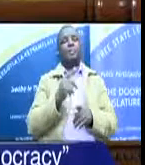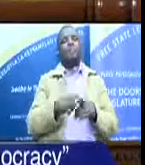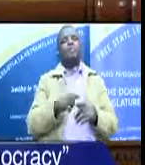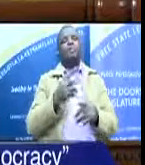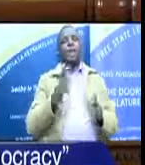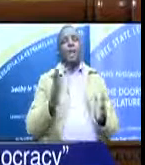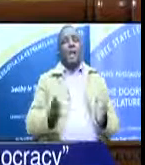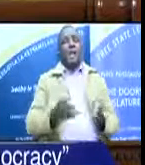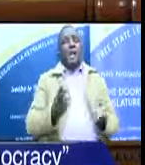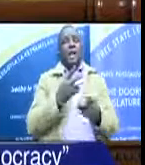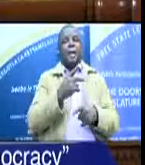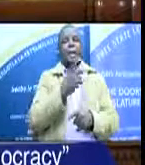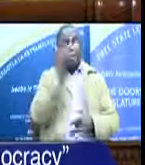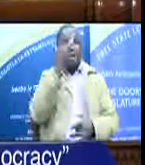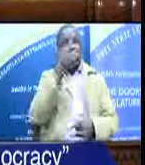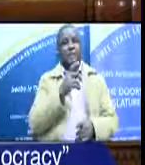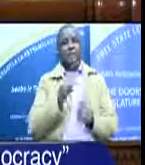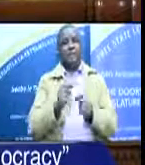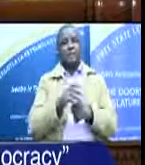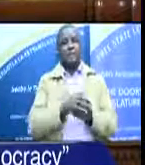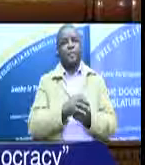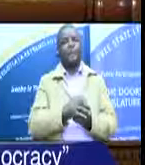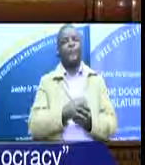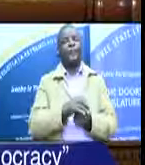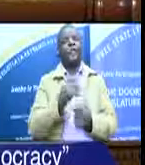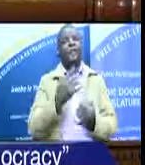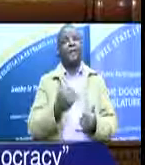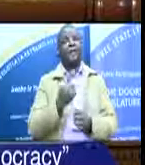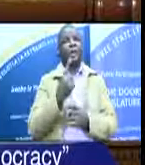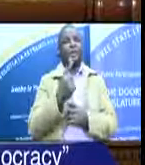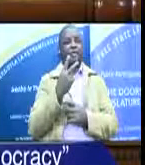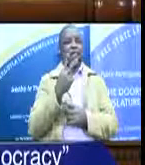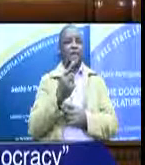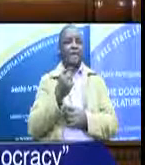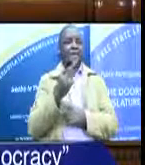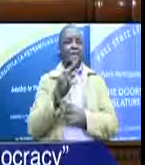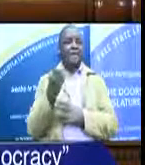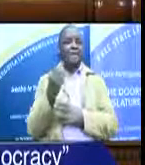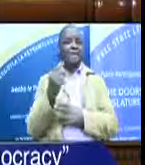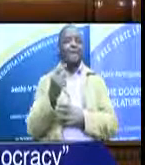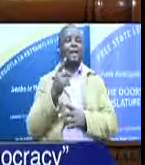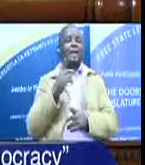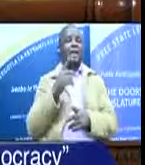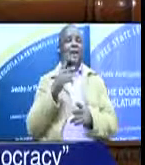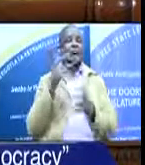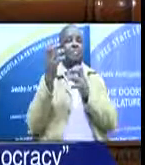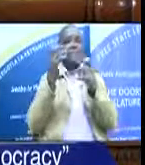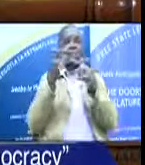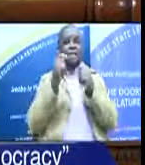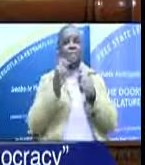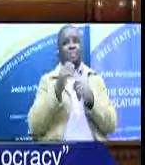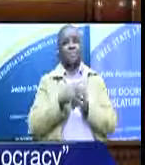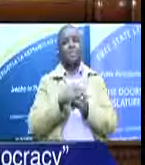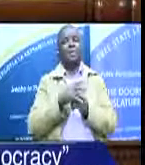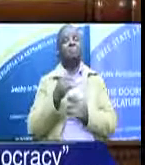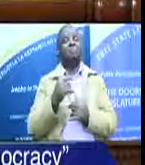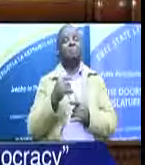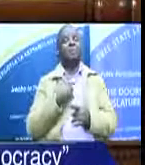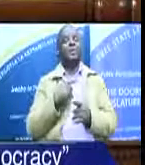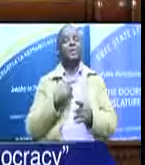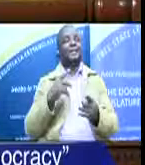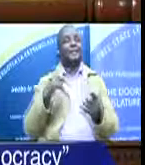transport. Currently, we have average of 138 rostered ambulance, which is a far cry from